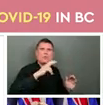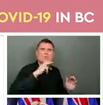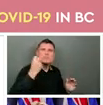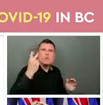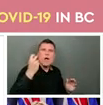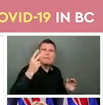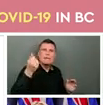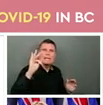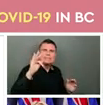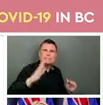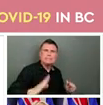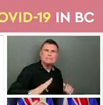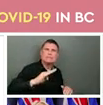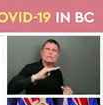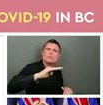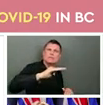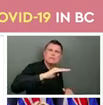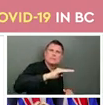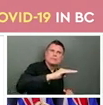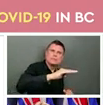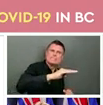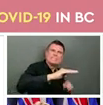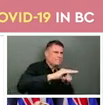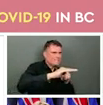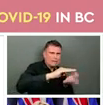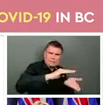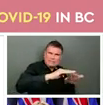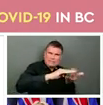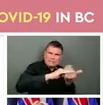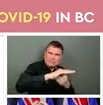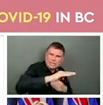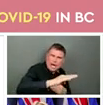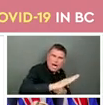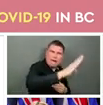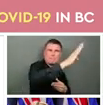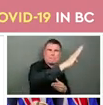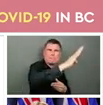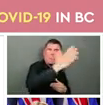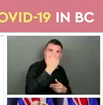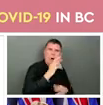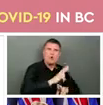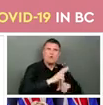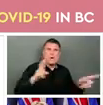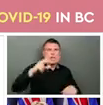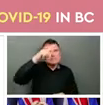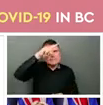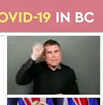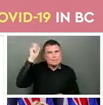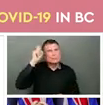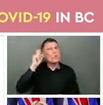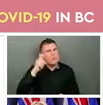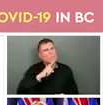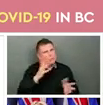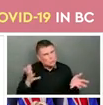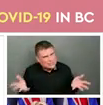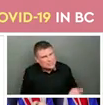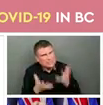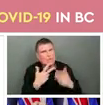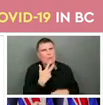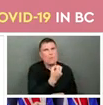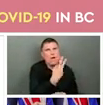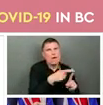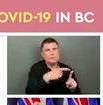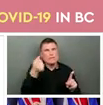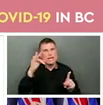to focus our attention on making sure as we go into summer we're protecting young people so that they can take full